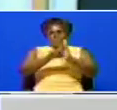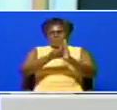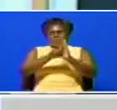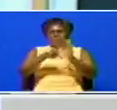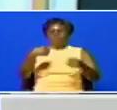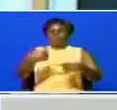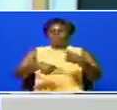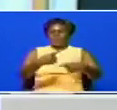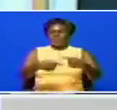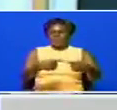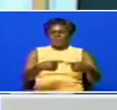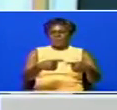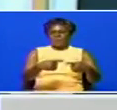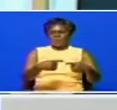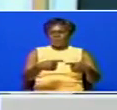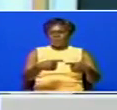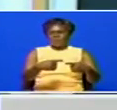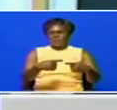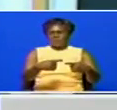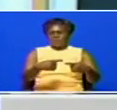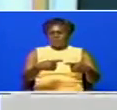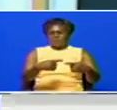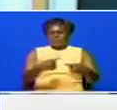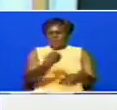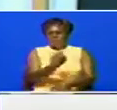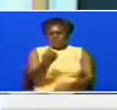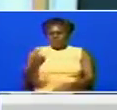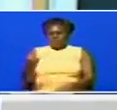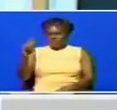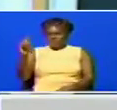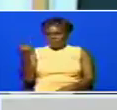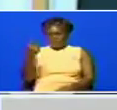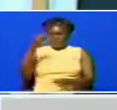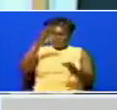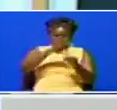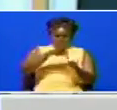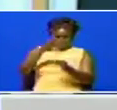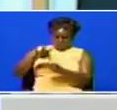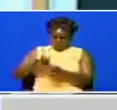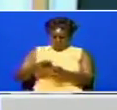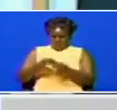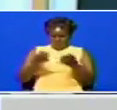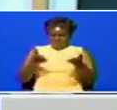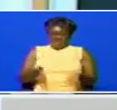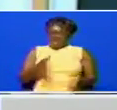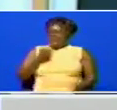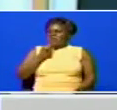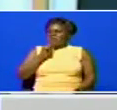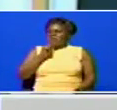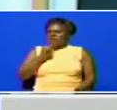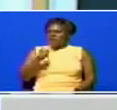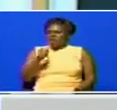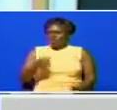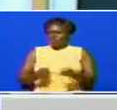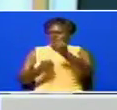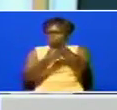process, the sanctity of each Kenyan's vote. We are not here taking the